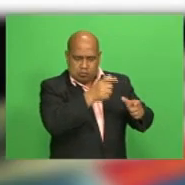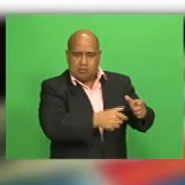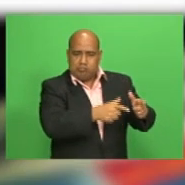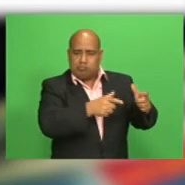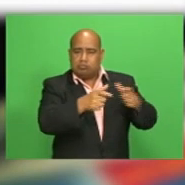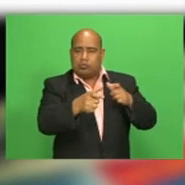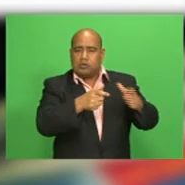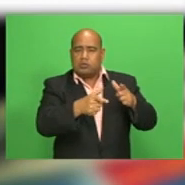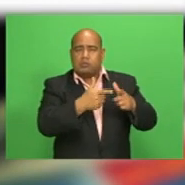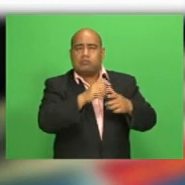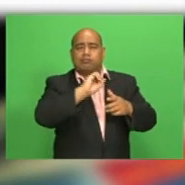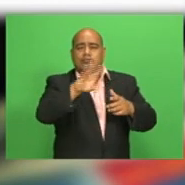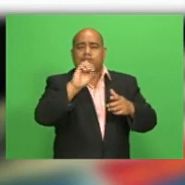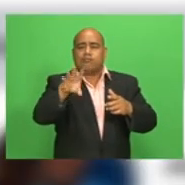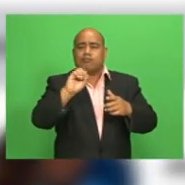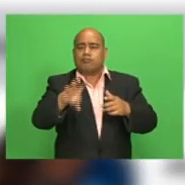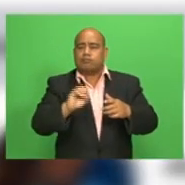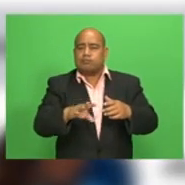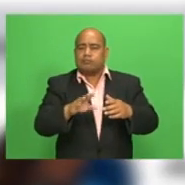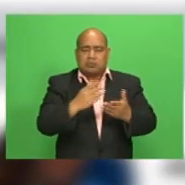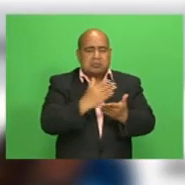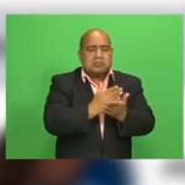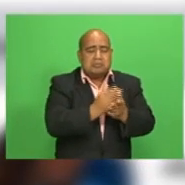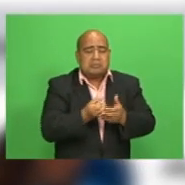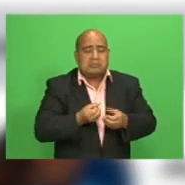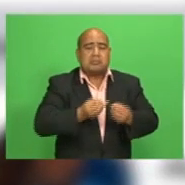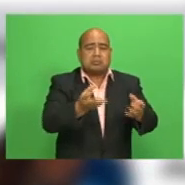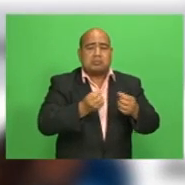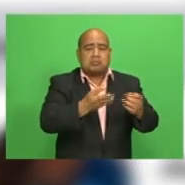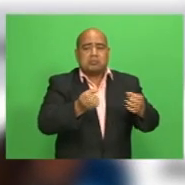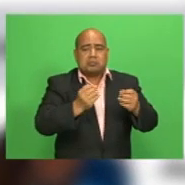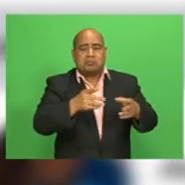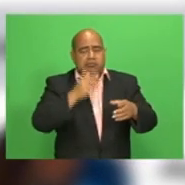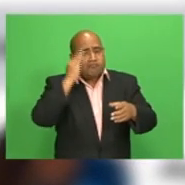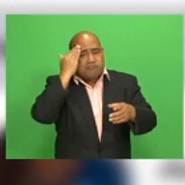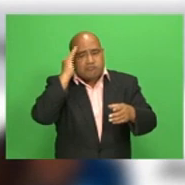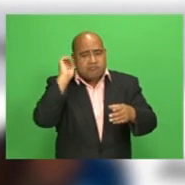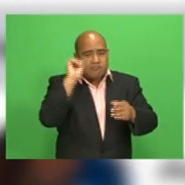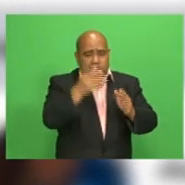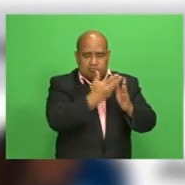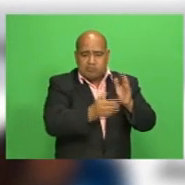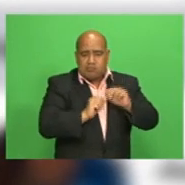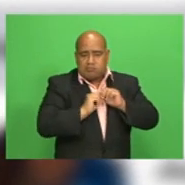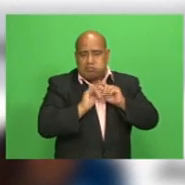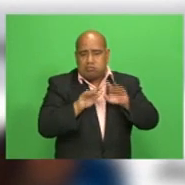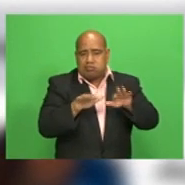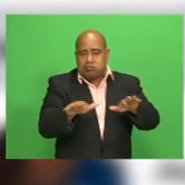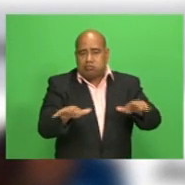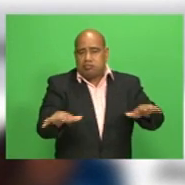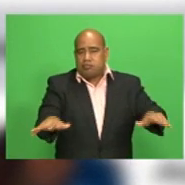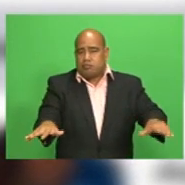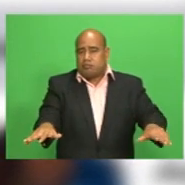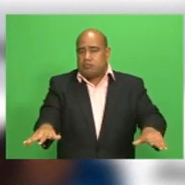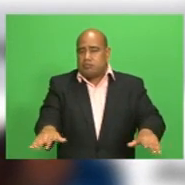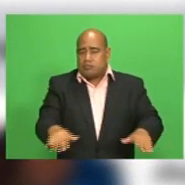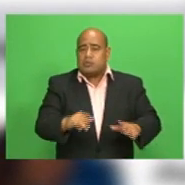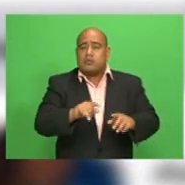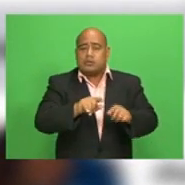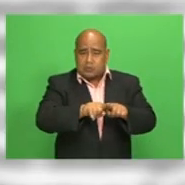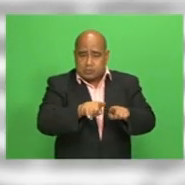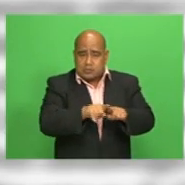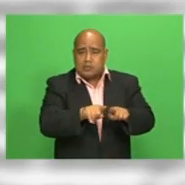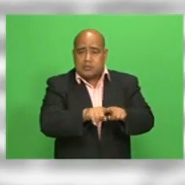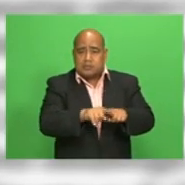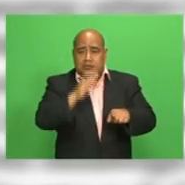pages, other versions of the forum, Exposed page and also pages such as Samachar Darshan. It is also believed that Khan and his